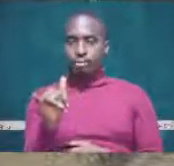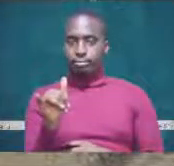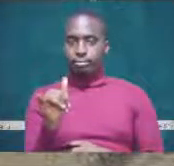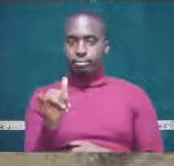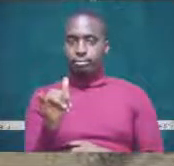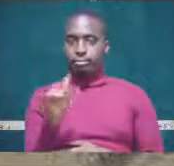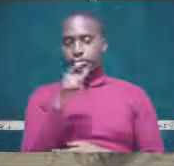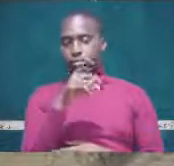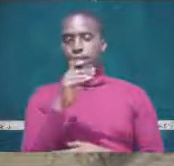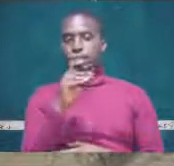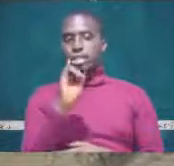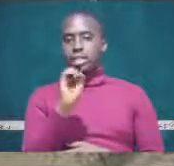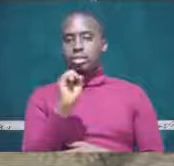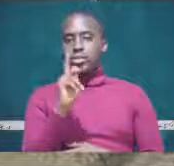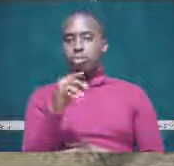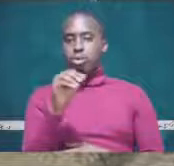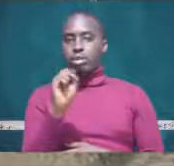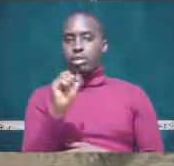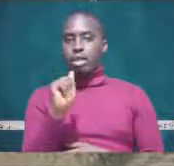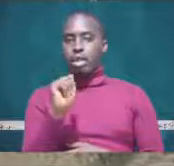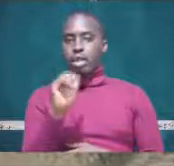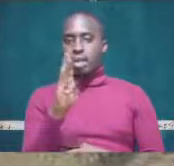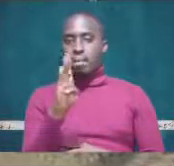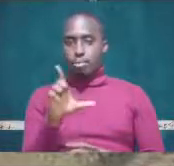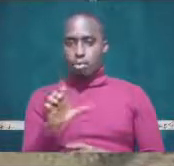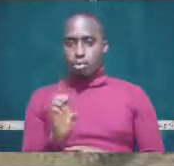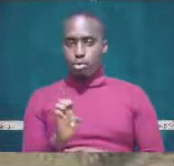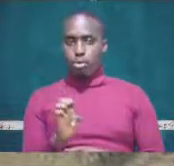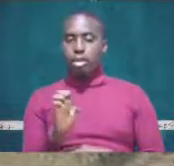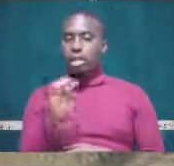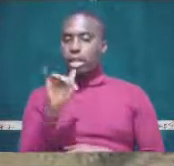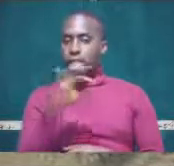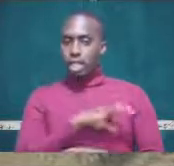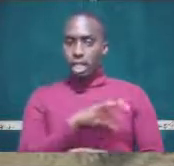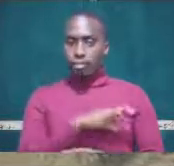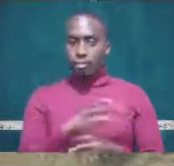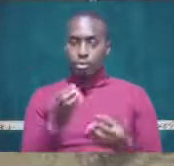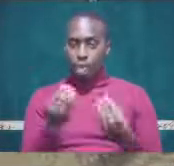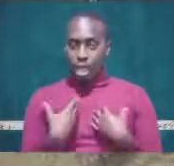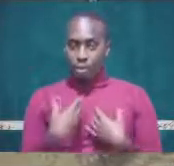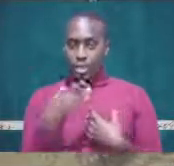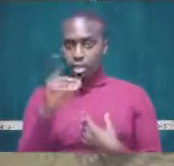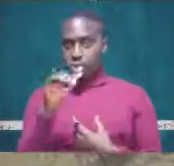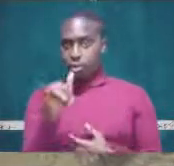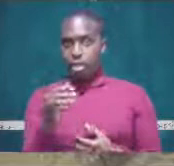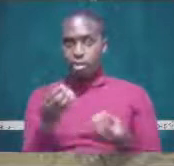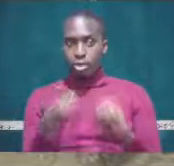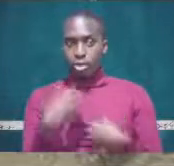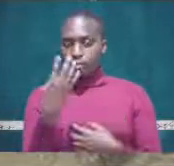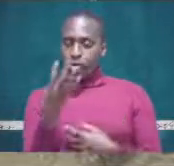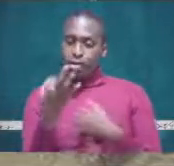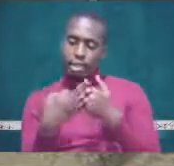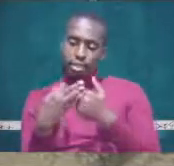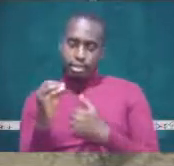for disposable, Y stands for income. The disposable income, we are given 480